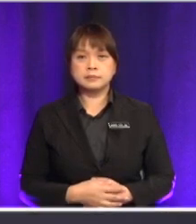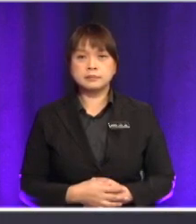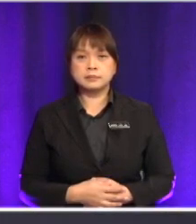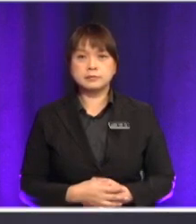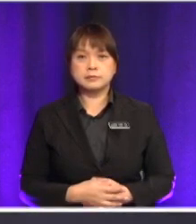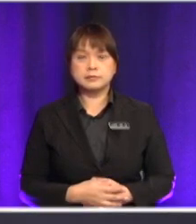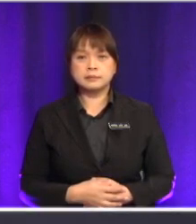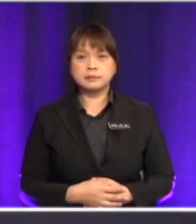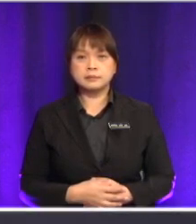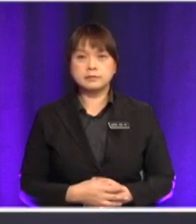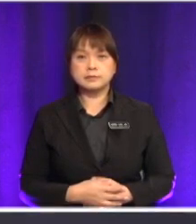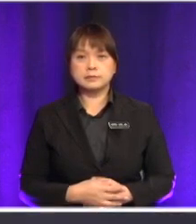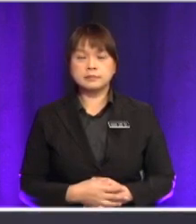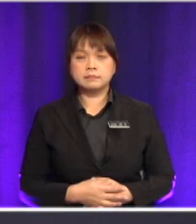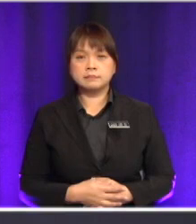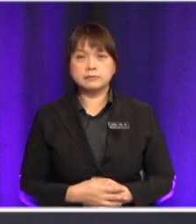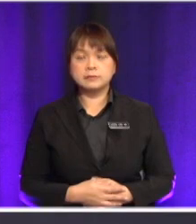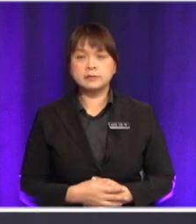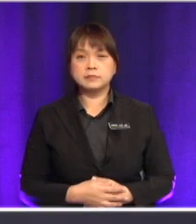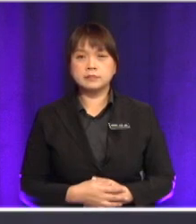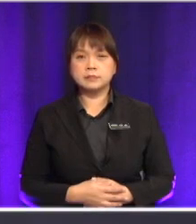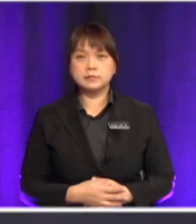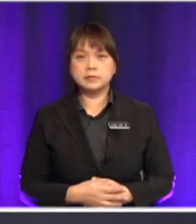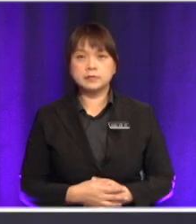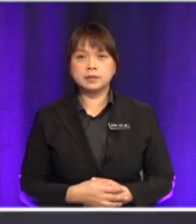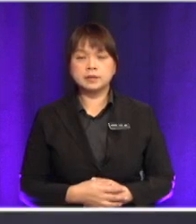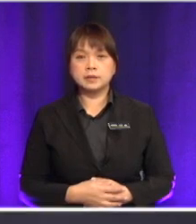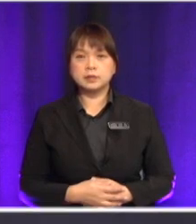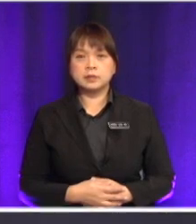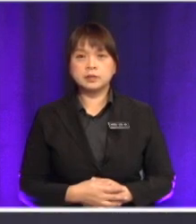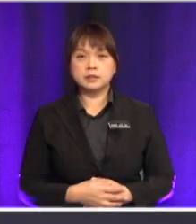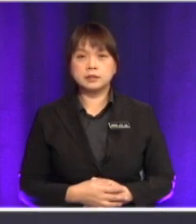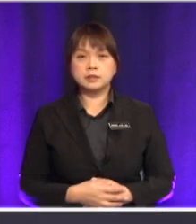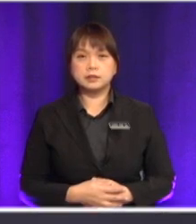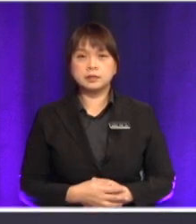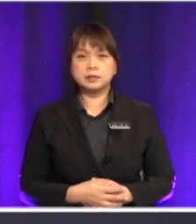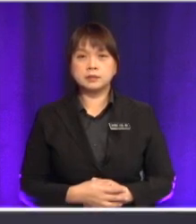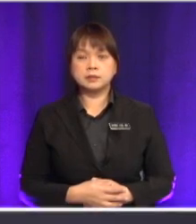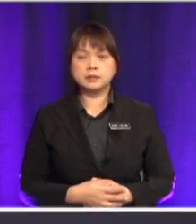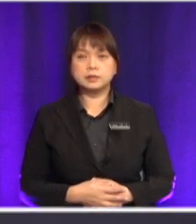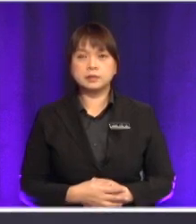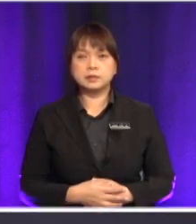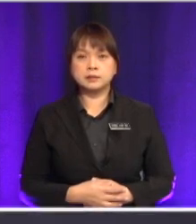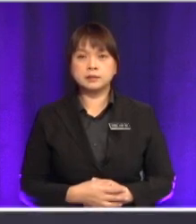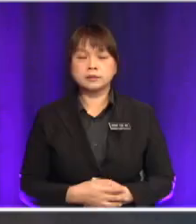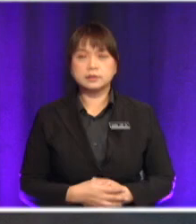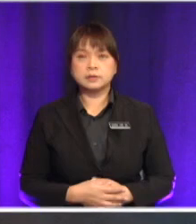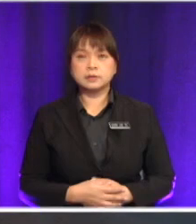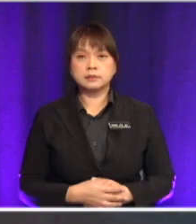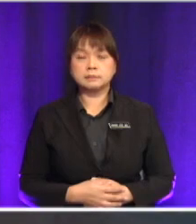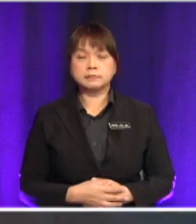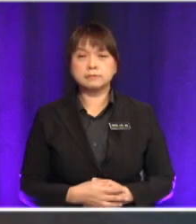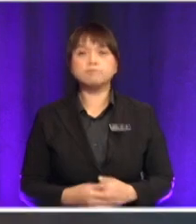in our daily lives Yes, nowadays, right? yes. It's amazing how advanced it was before this. True, exactly. All and right. I think these are again